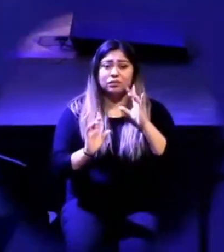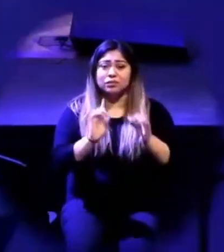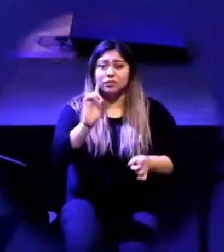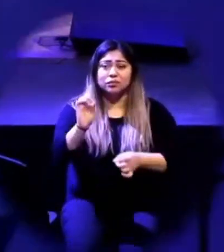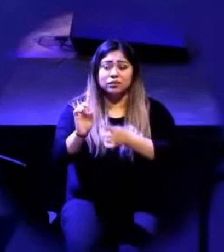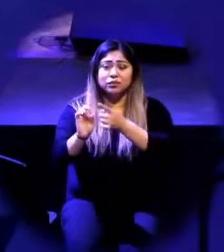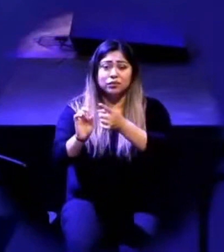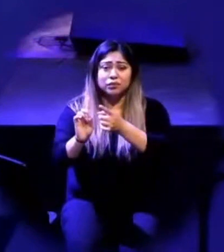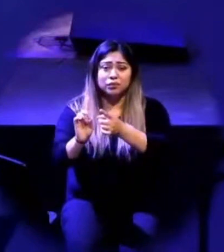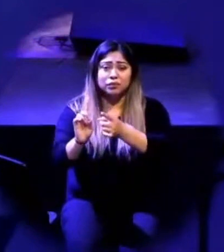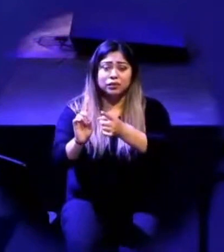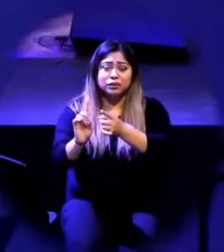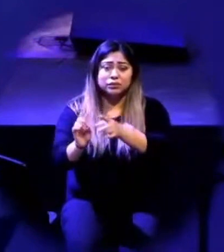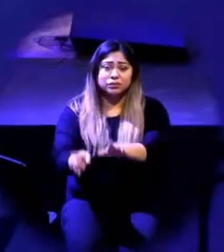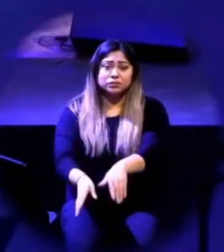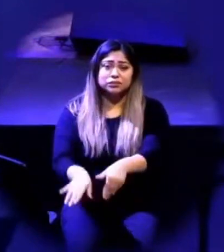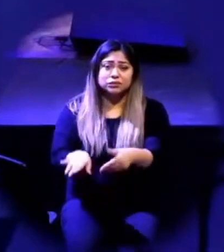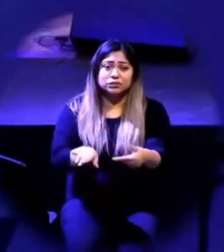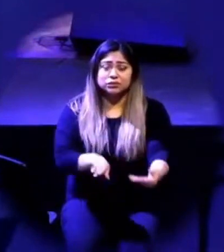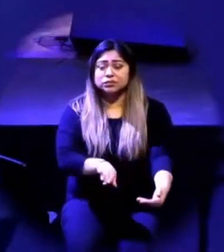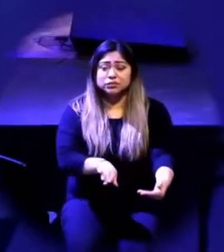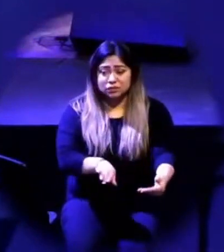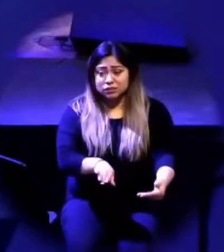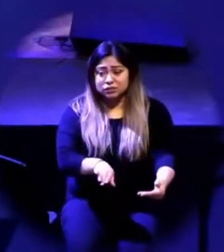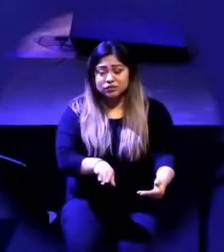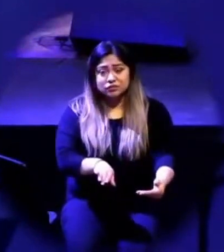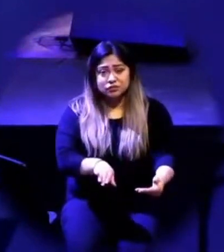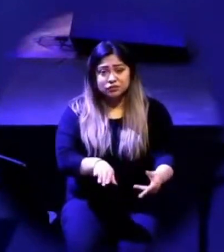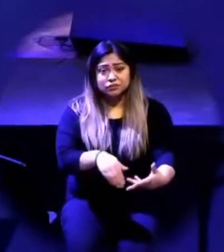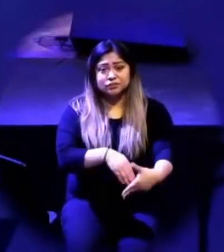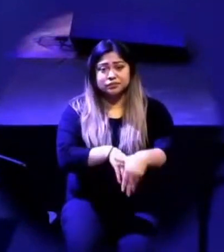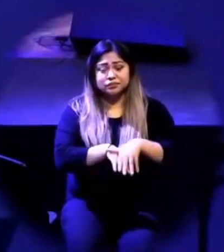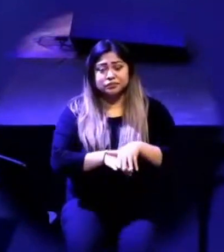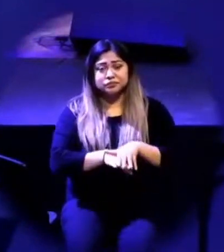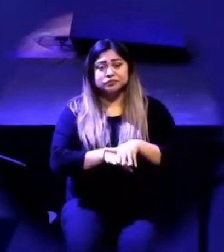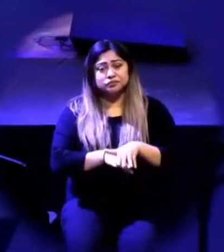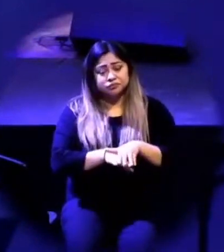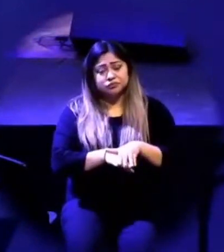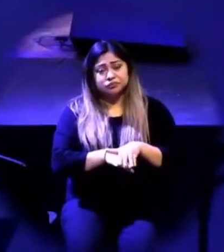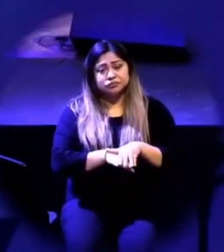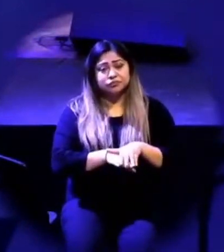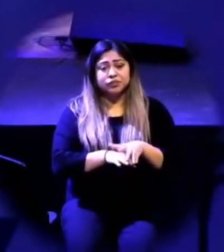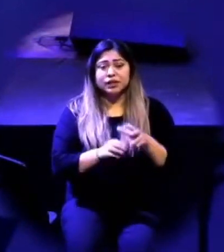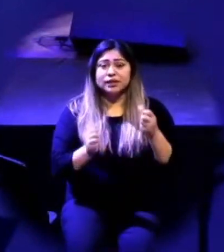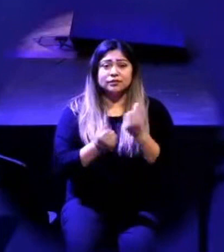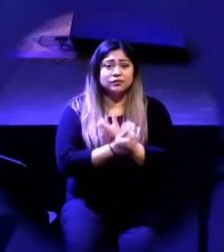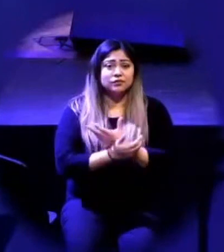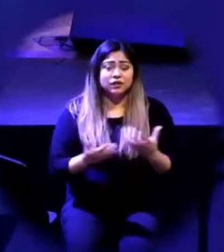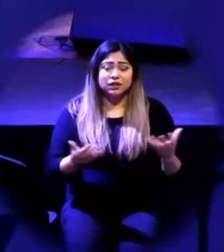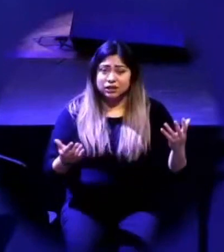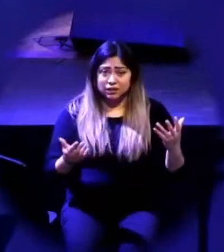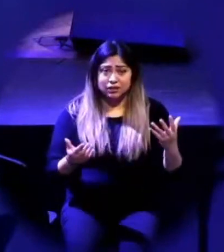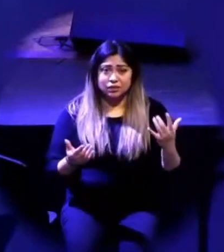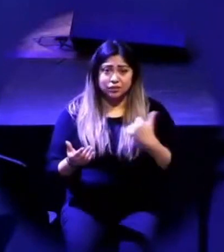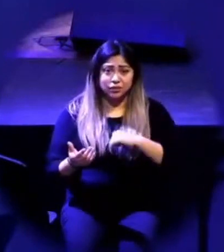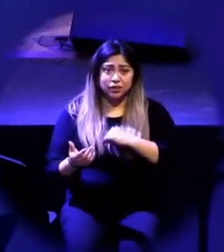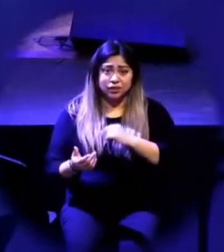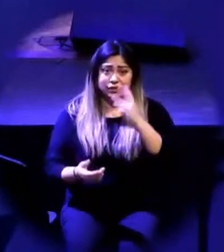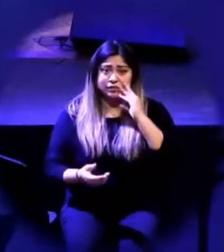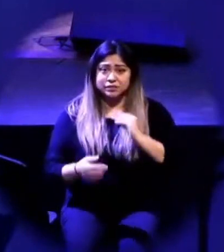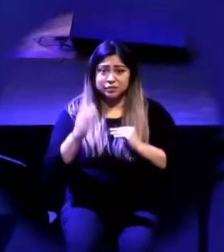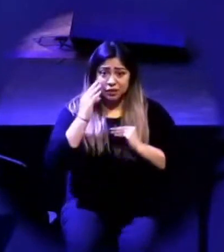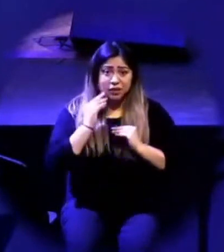the grave. That everything that you and I will experience in the dying process, Jesus has